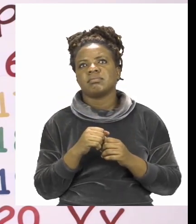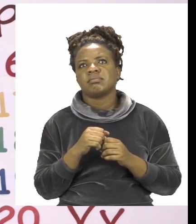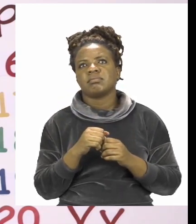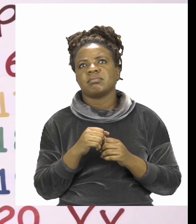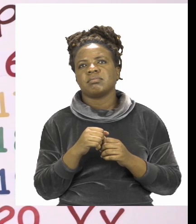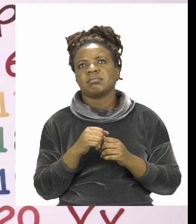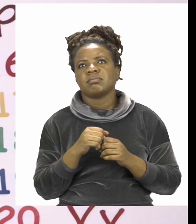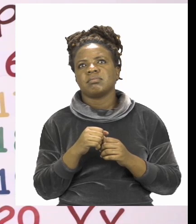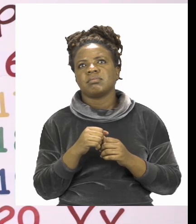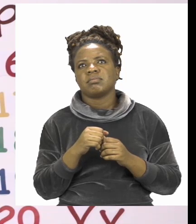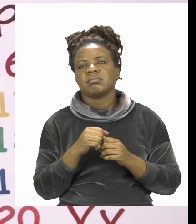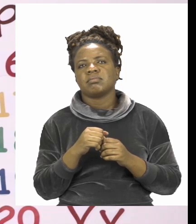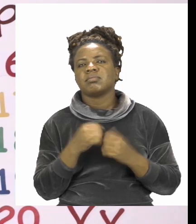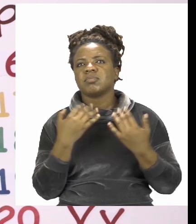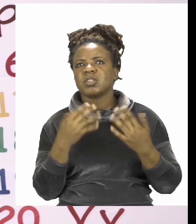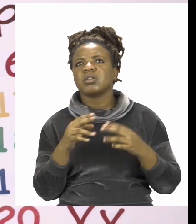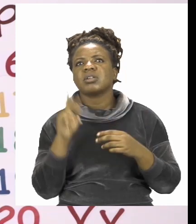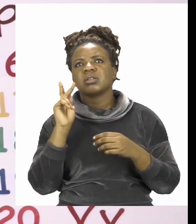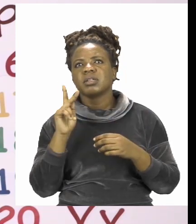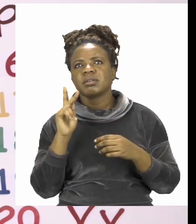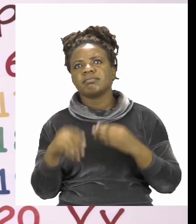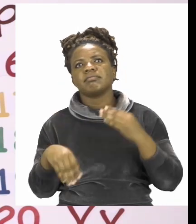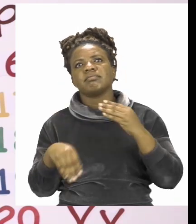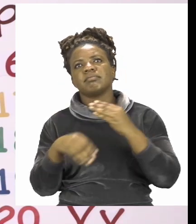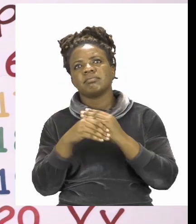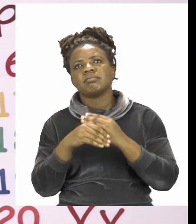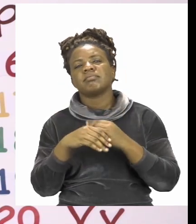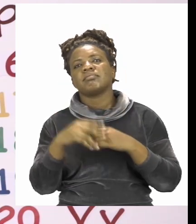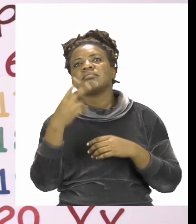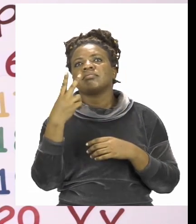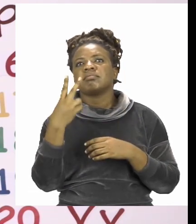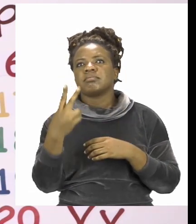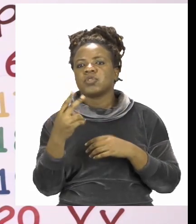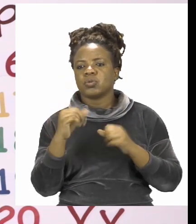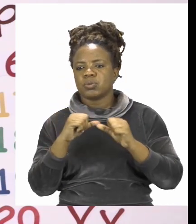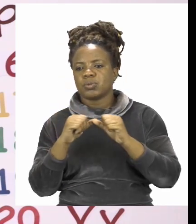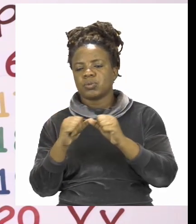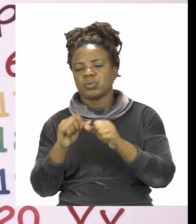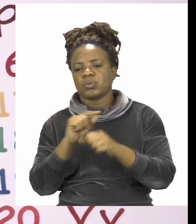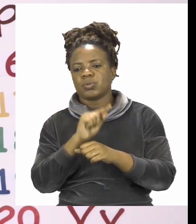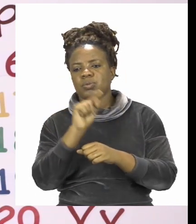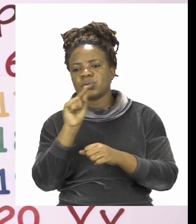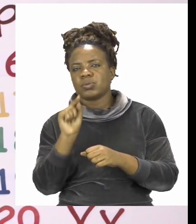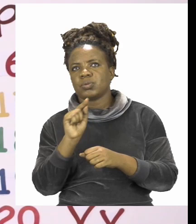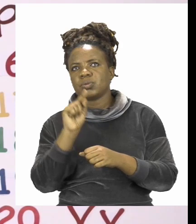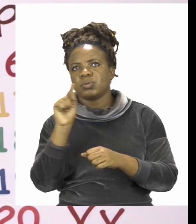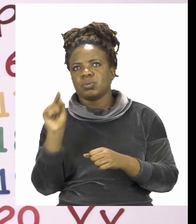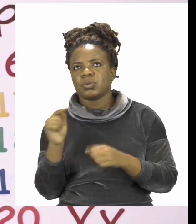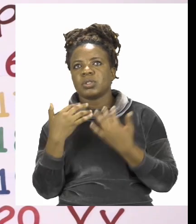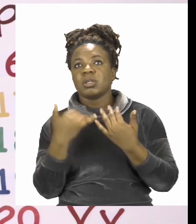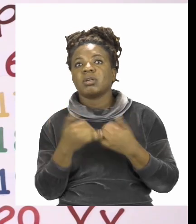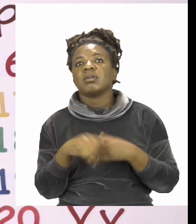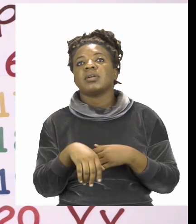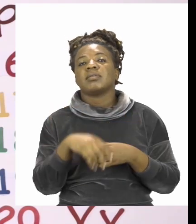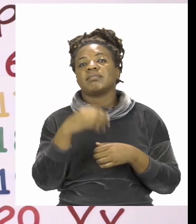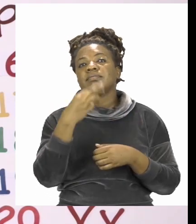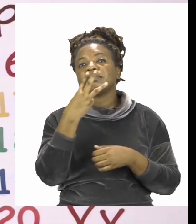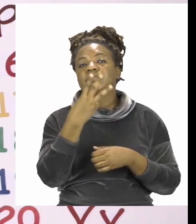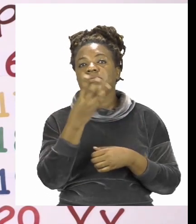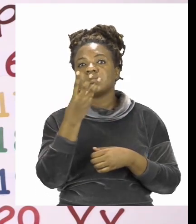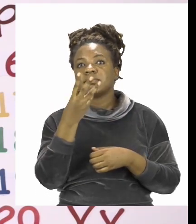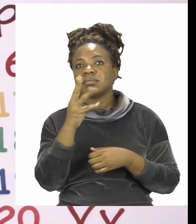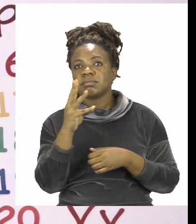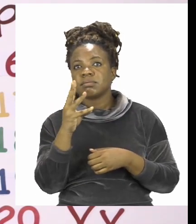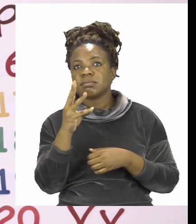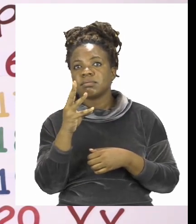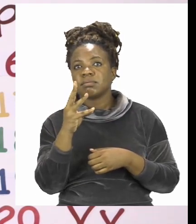us to use another 2 so we can move in our number line. 36 is already there, so we're going to use our